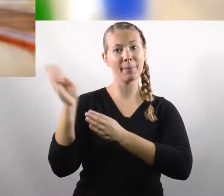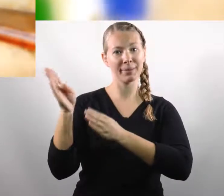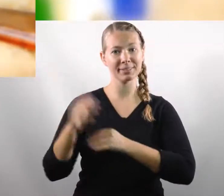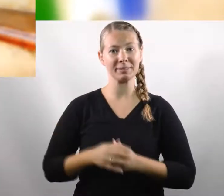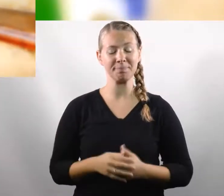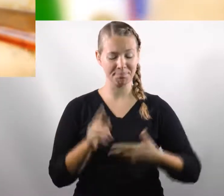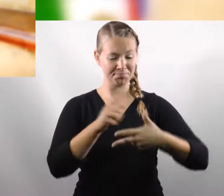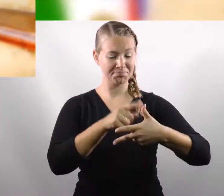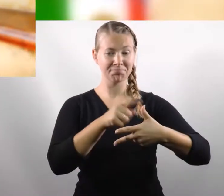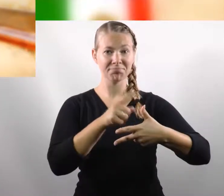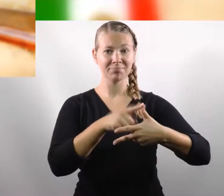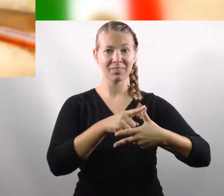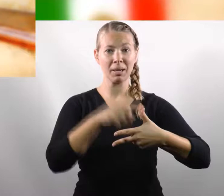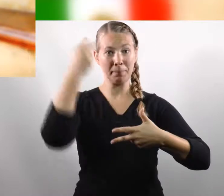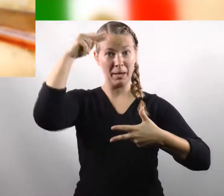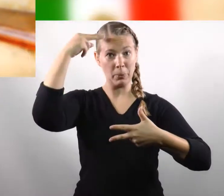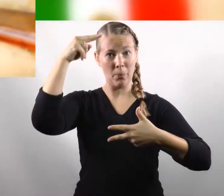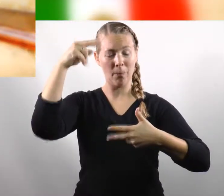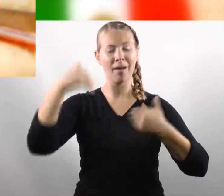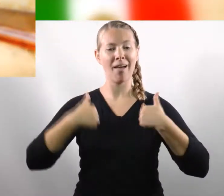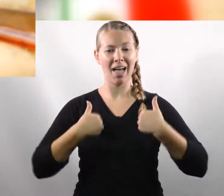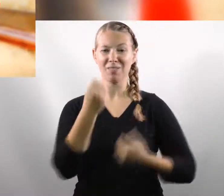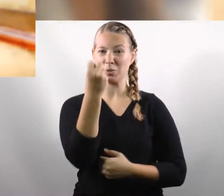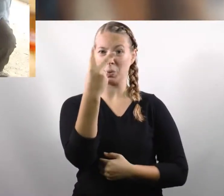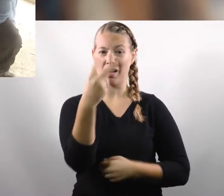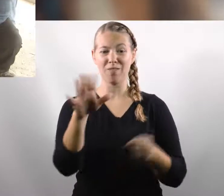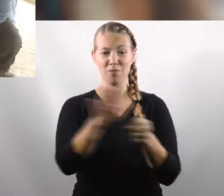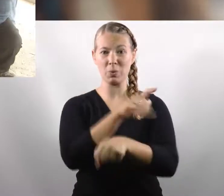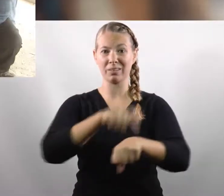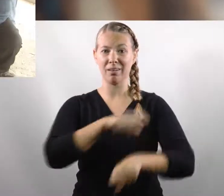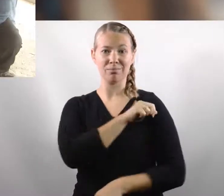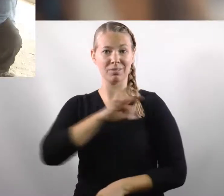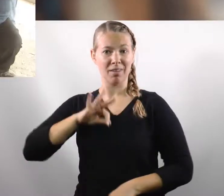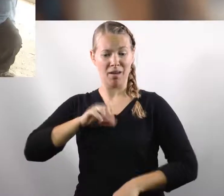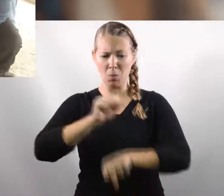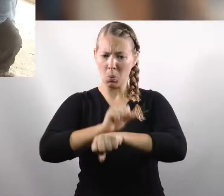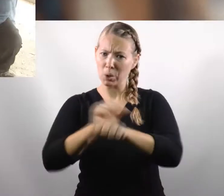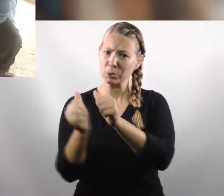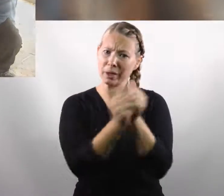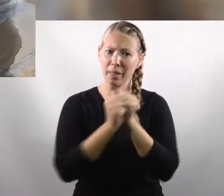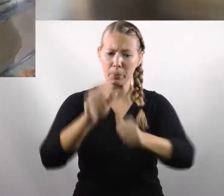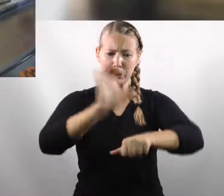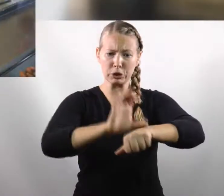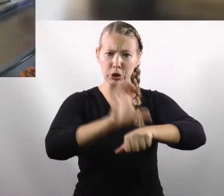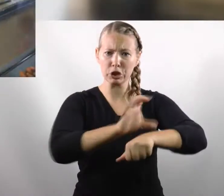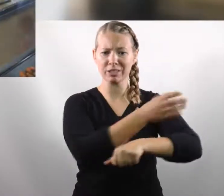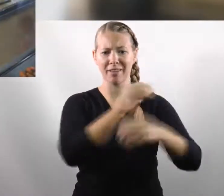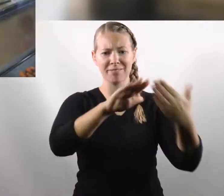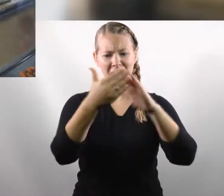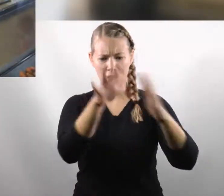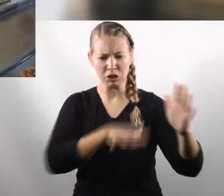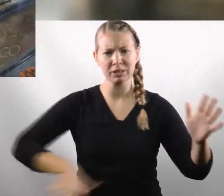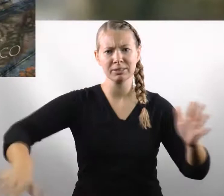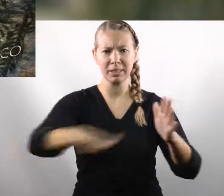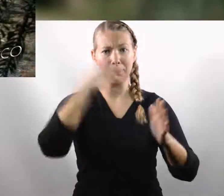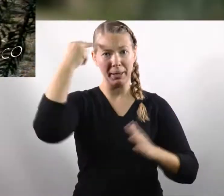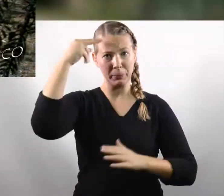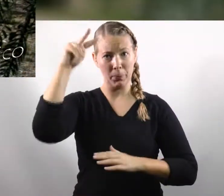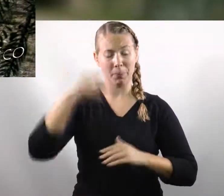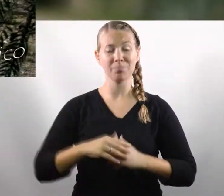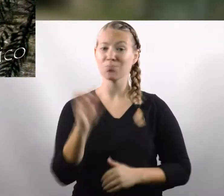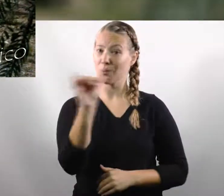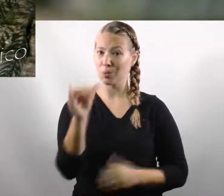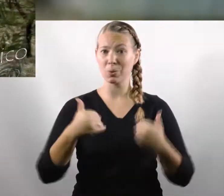In Mexico, we have a staff of 12 full-time employees that partner with many churches in the surrounding villages and cities. We